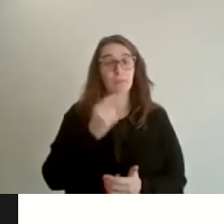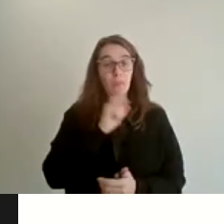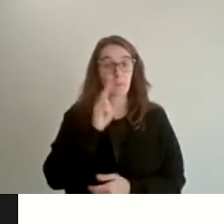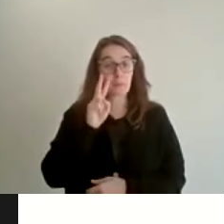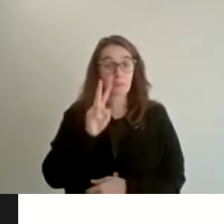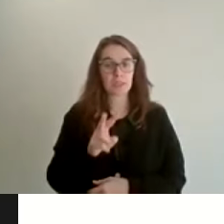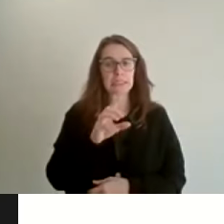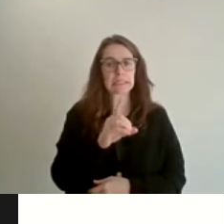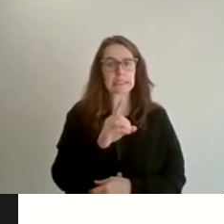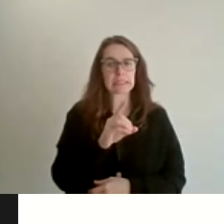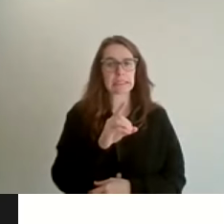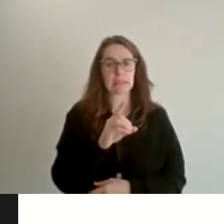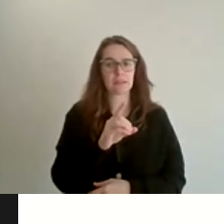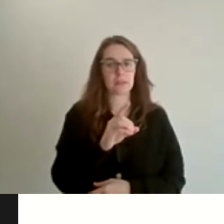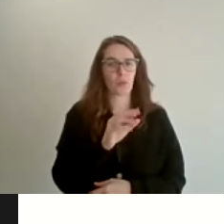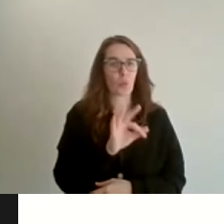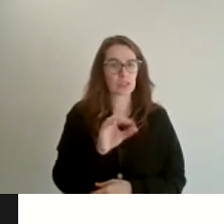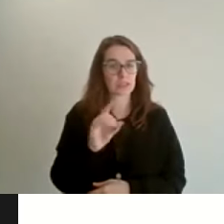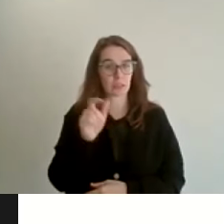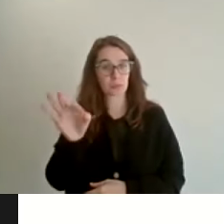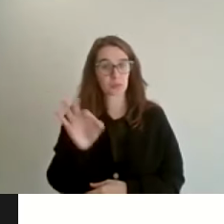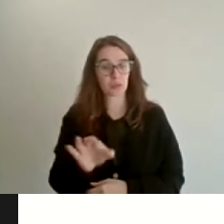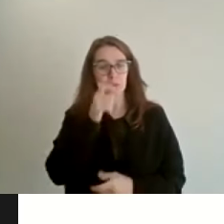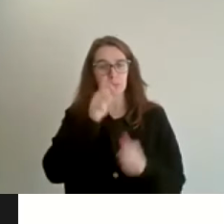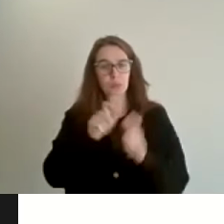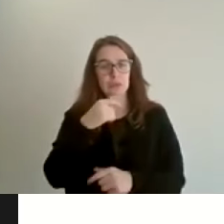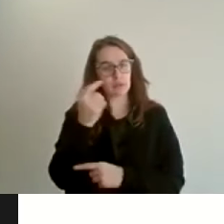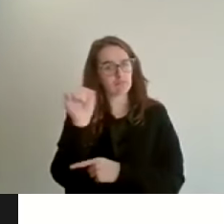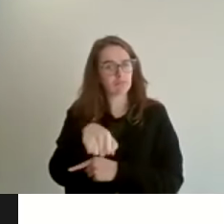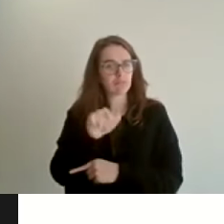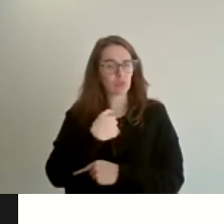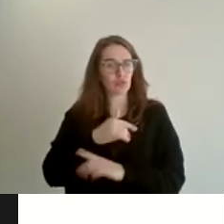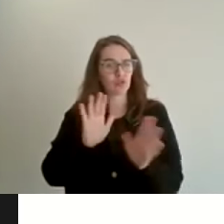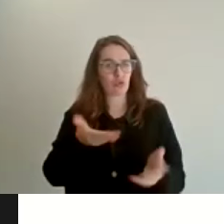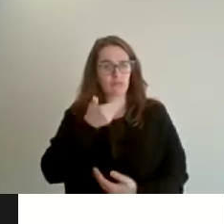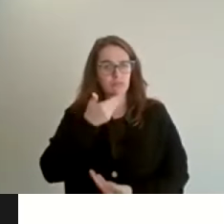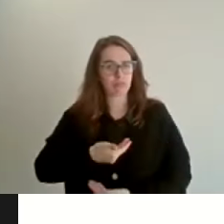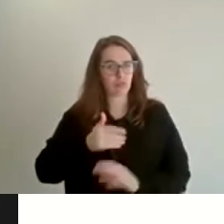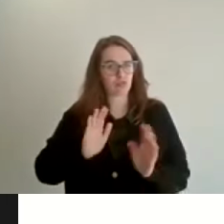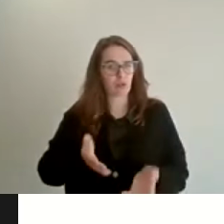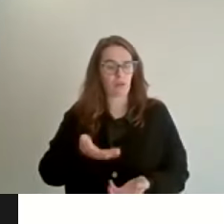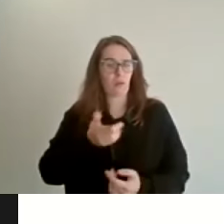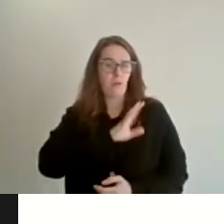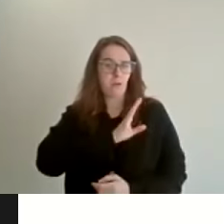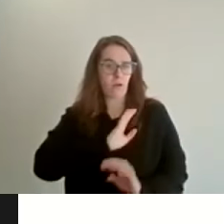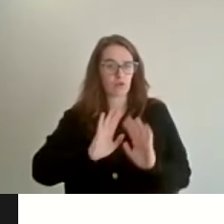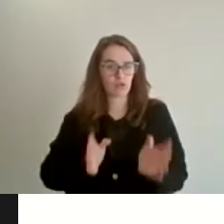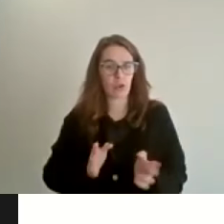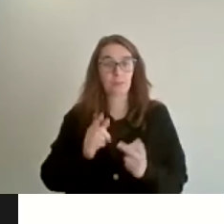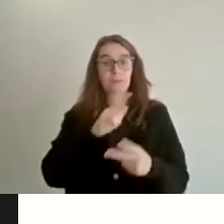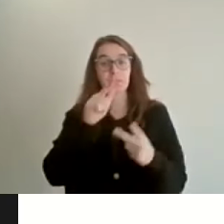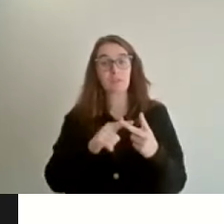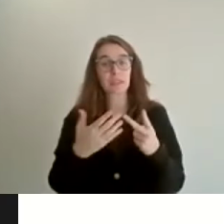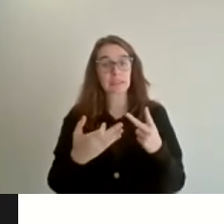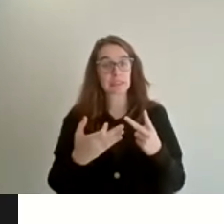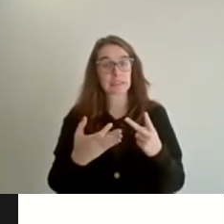our attendees have answered with yes, I have experienced it, and 17% of our